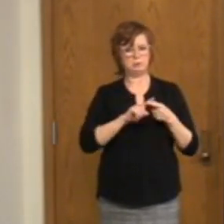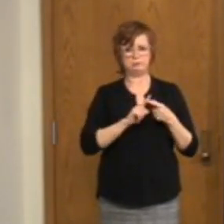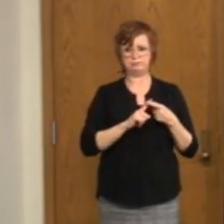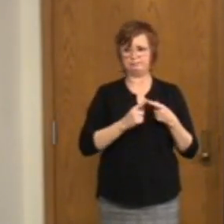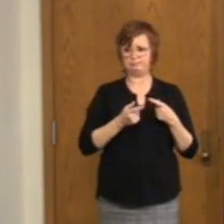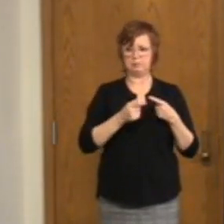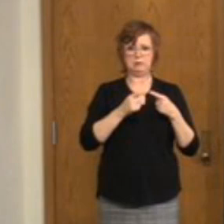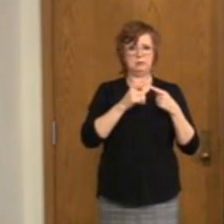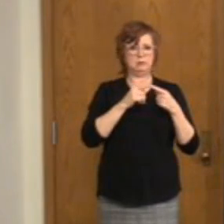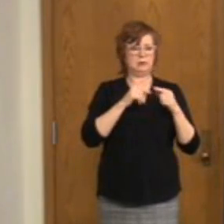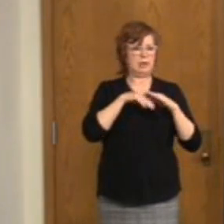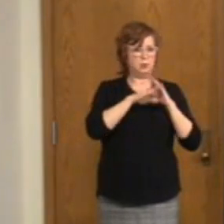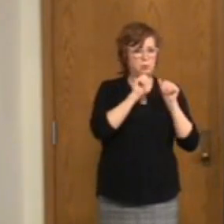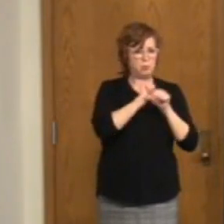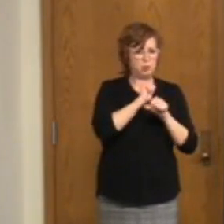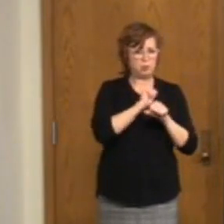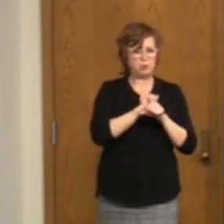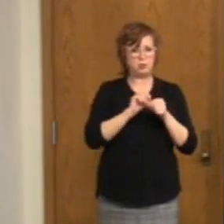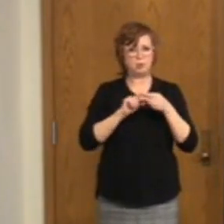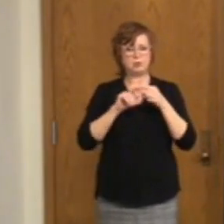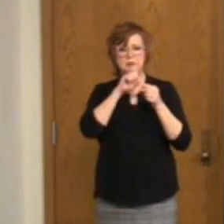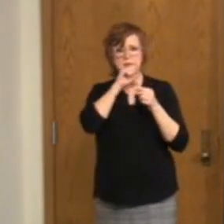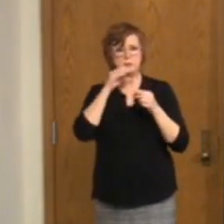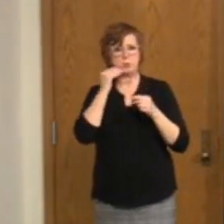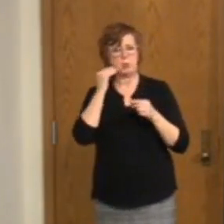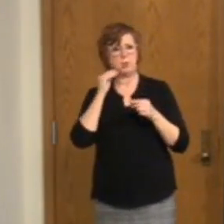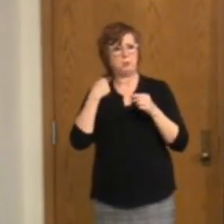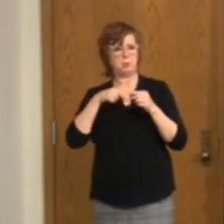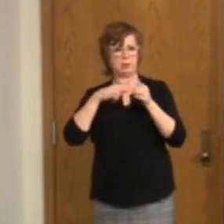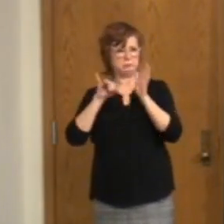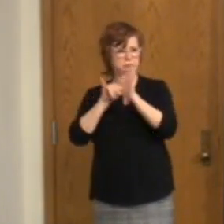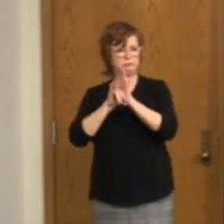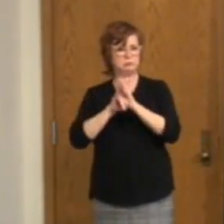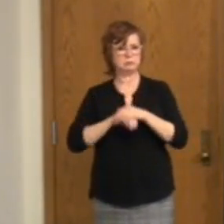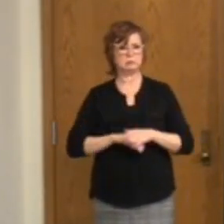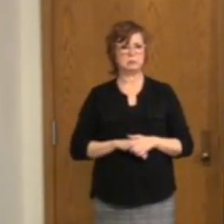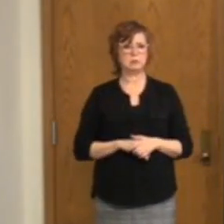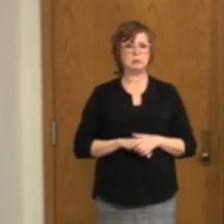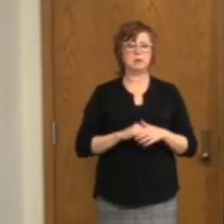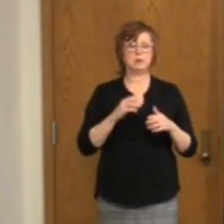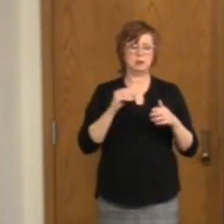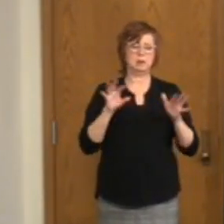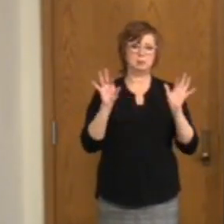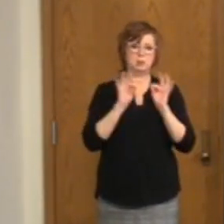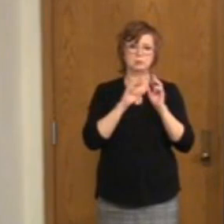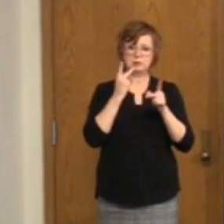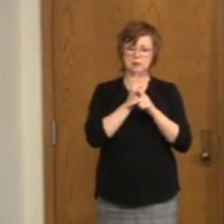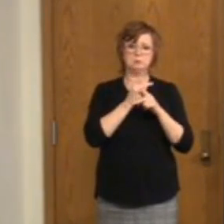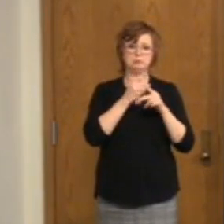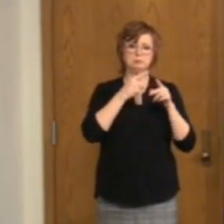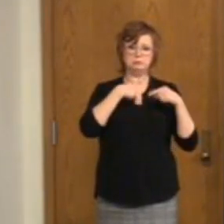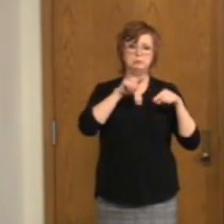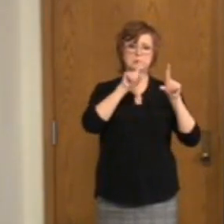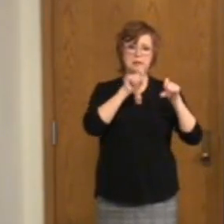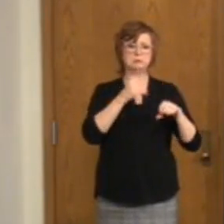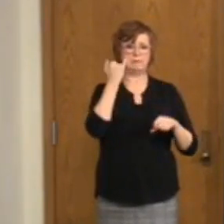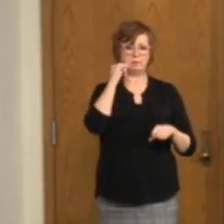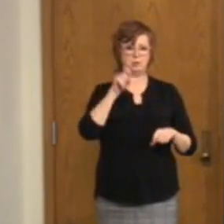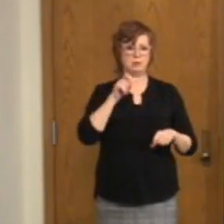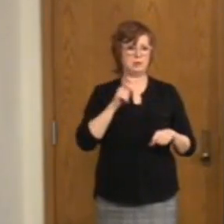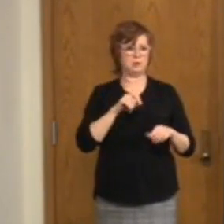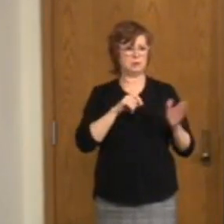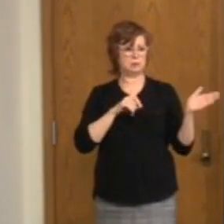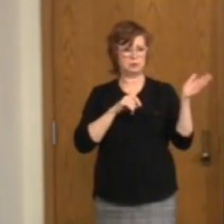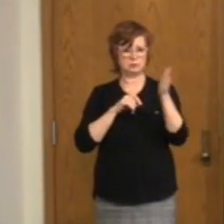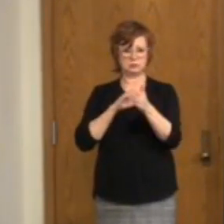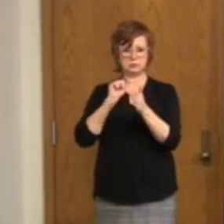us to keep or minimize the risk of variants of concern taking off. We'll take another question in the room. Steph?